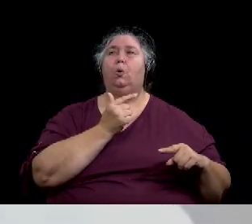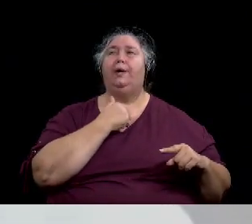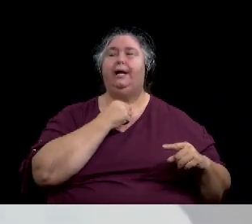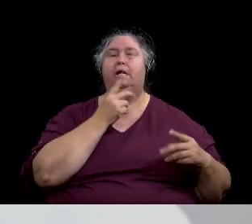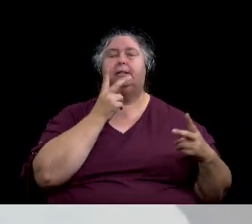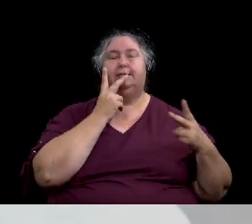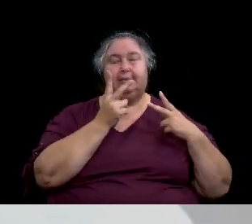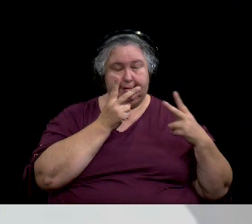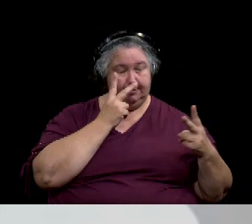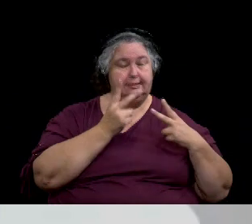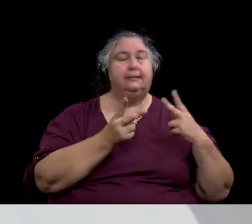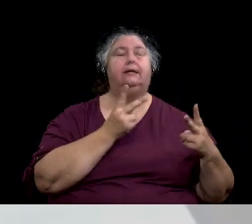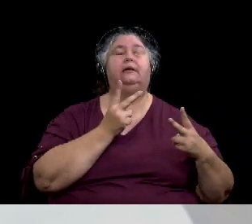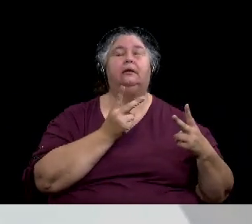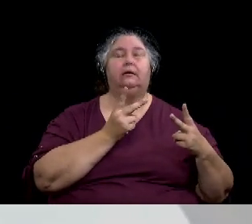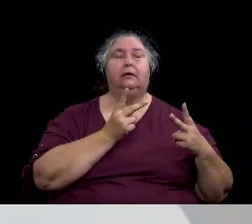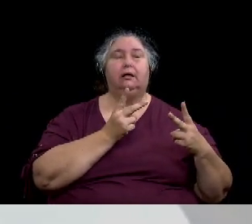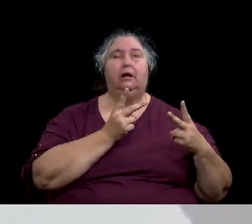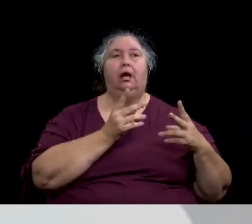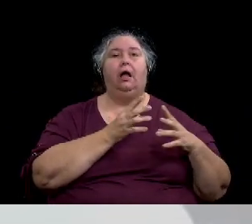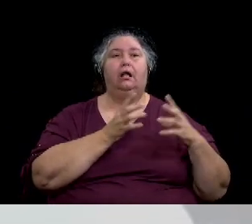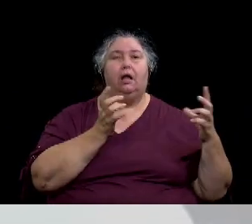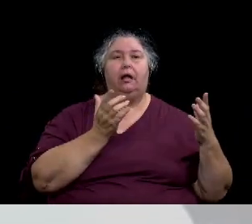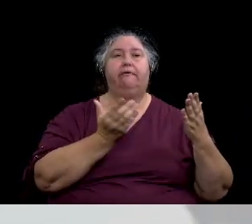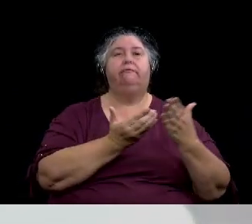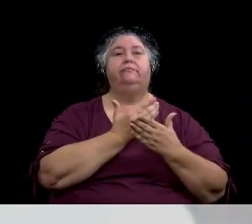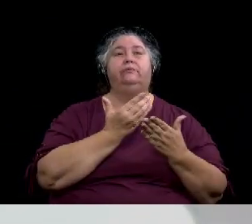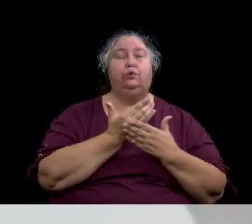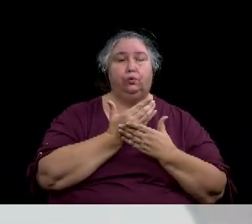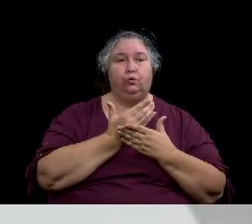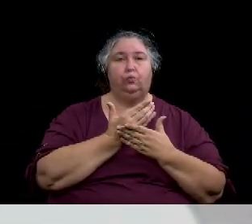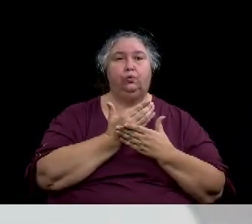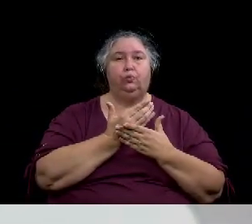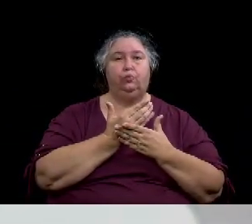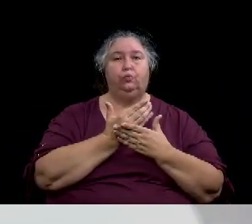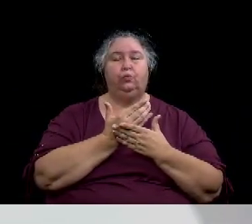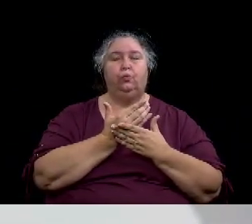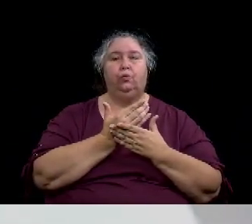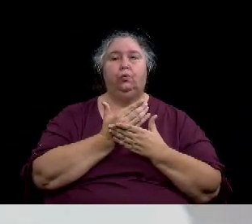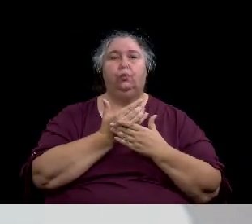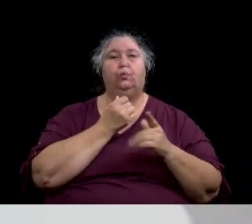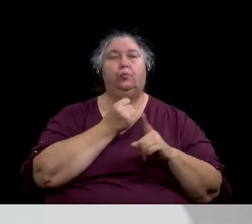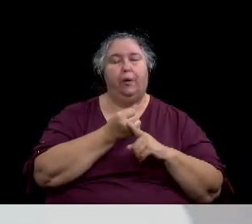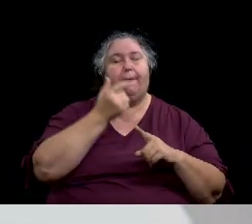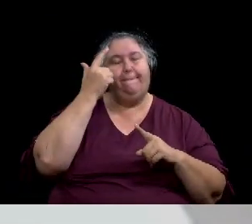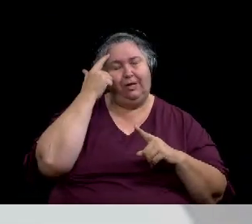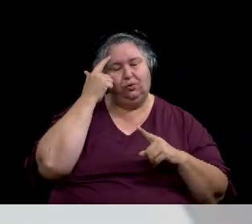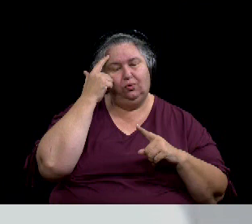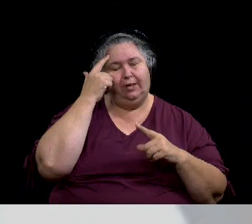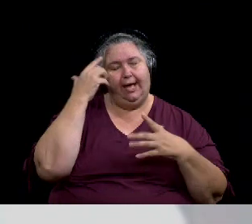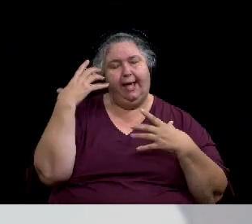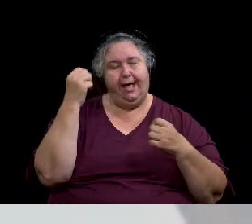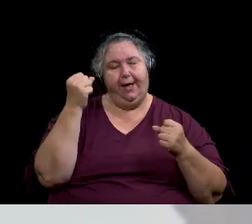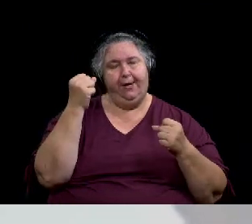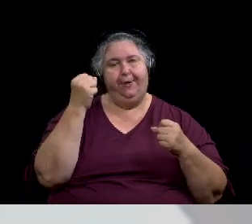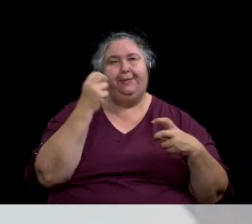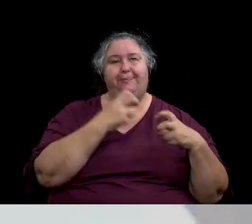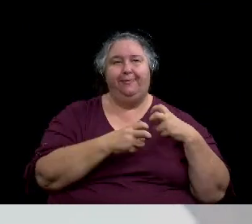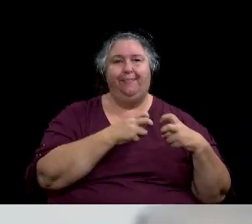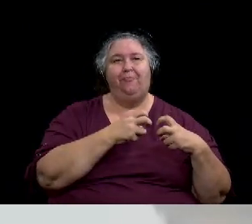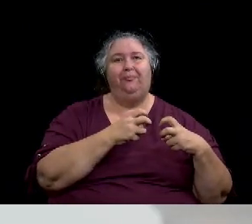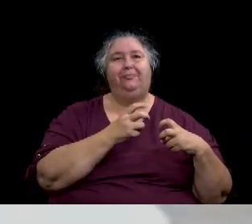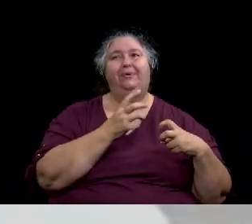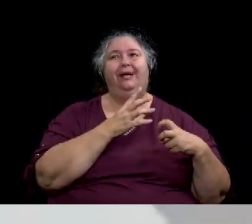much new instances of mental health problems, and we're seeing folks who